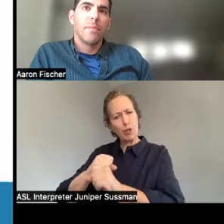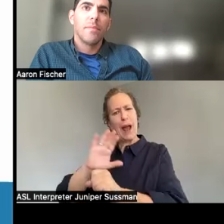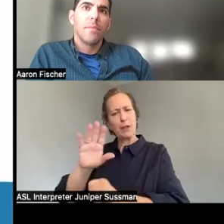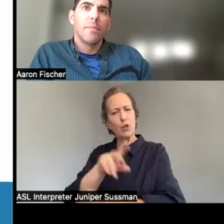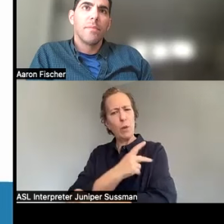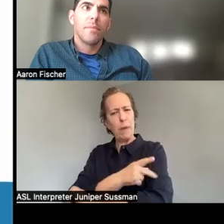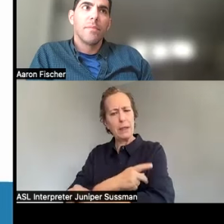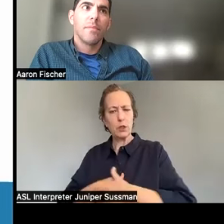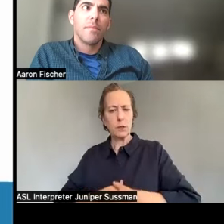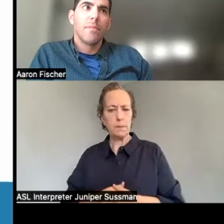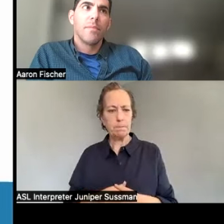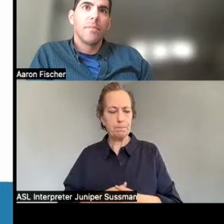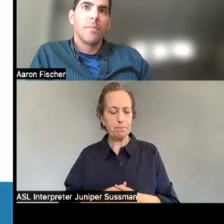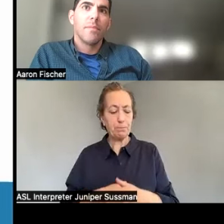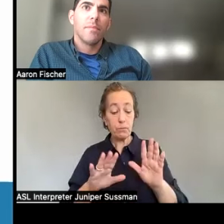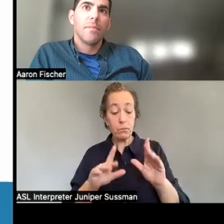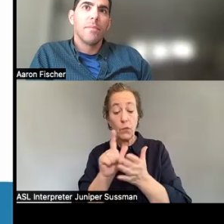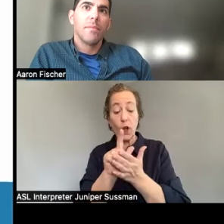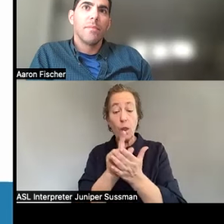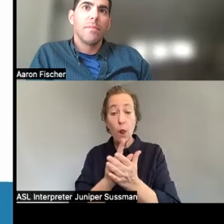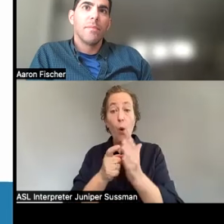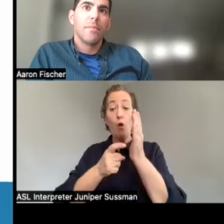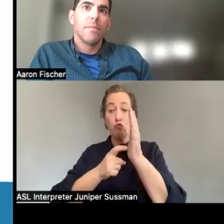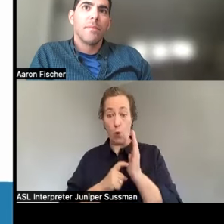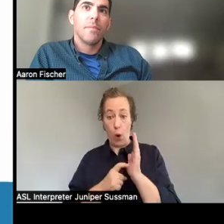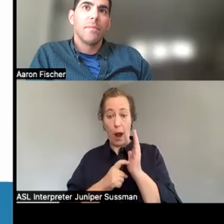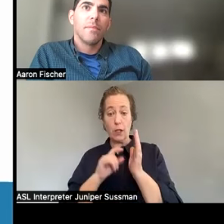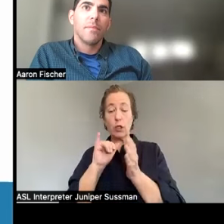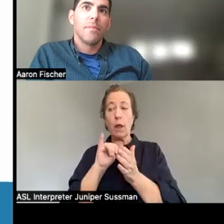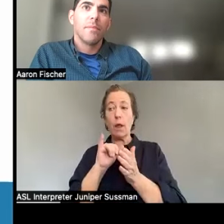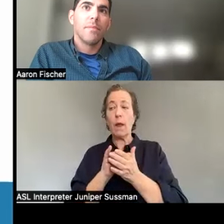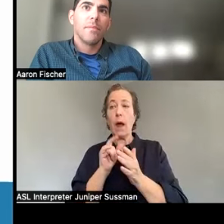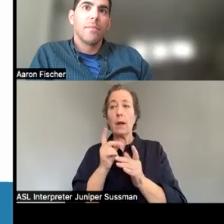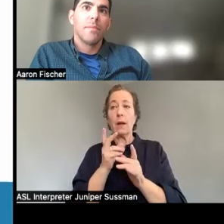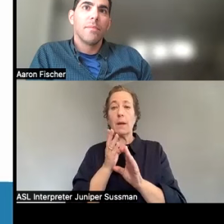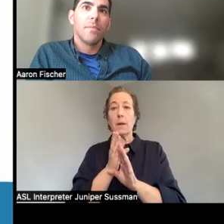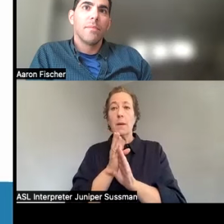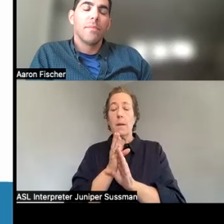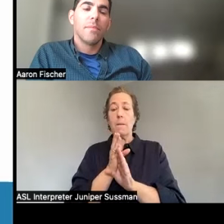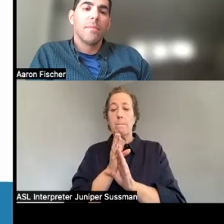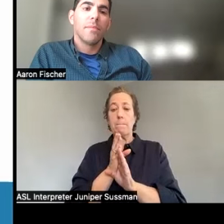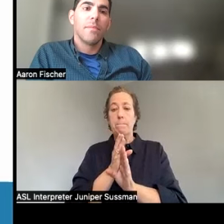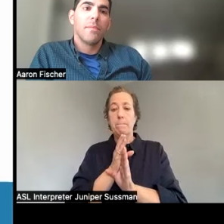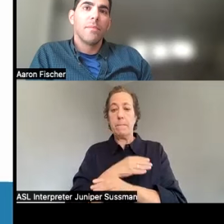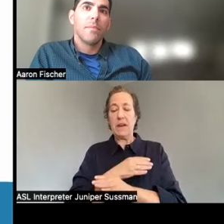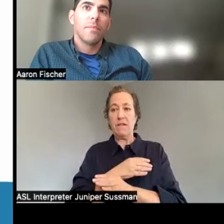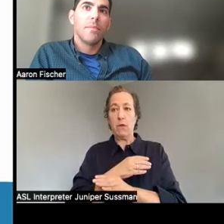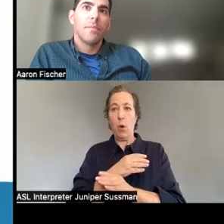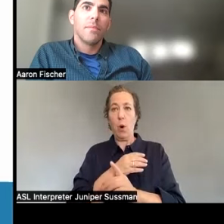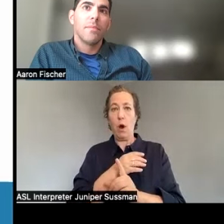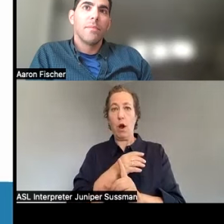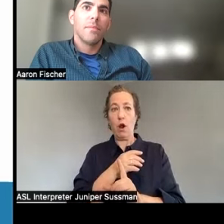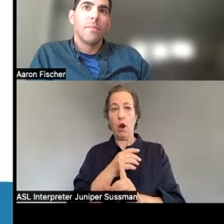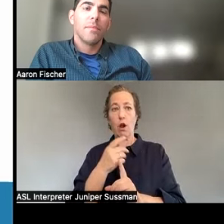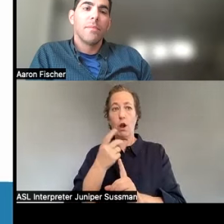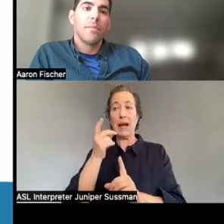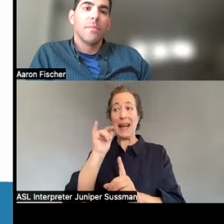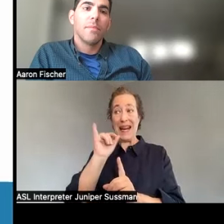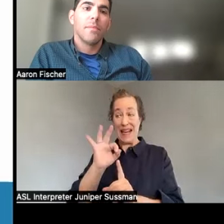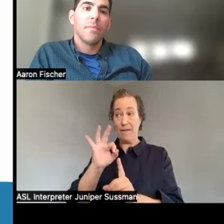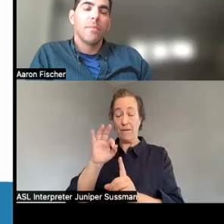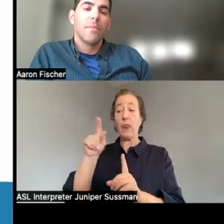person even have an opportunity to make their case that what happened to them constituted illegal discrimination, they first have